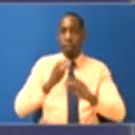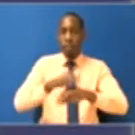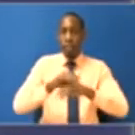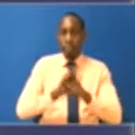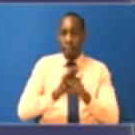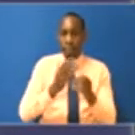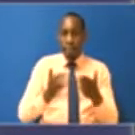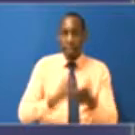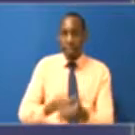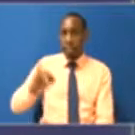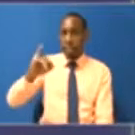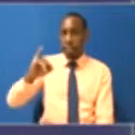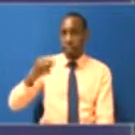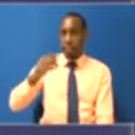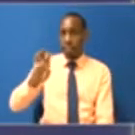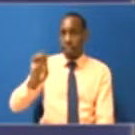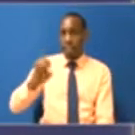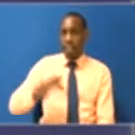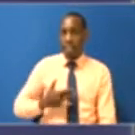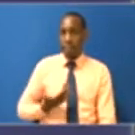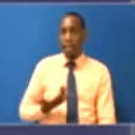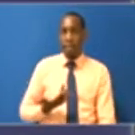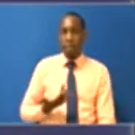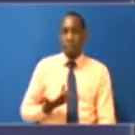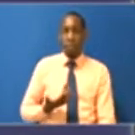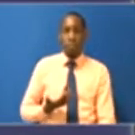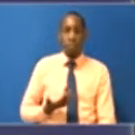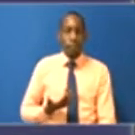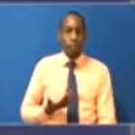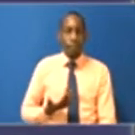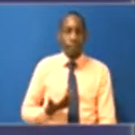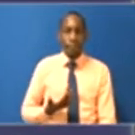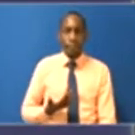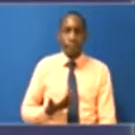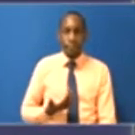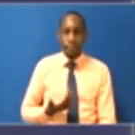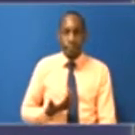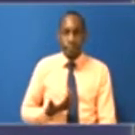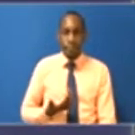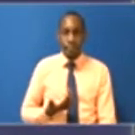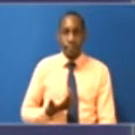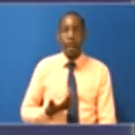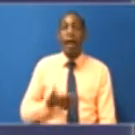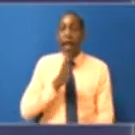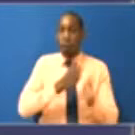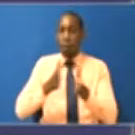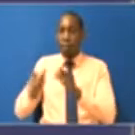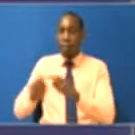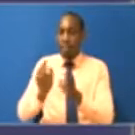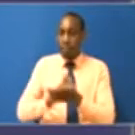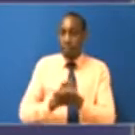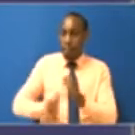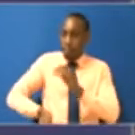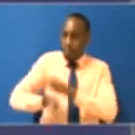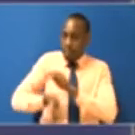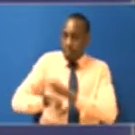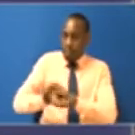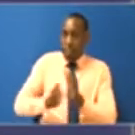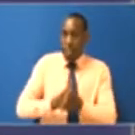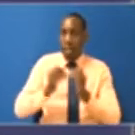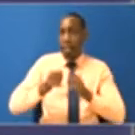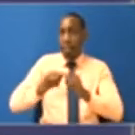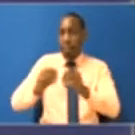got there i got a sense that he's got he had prepared and articulated his